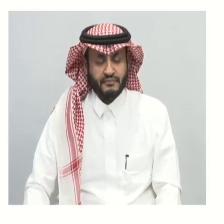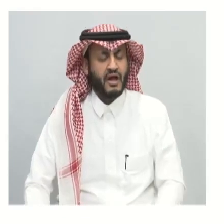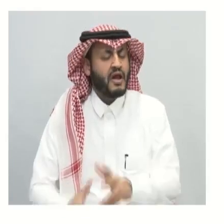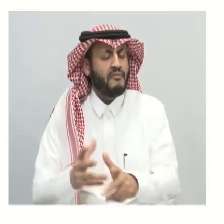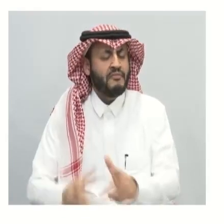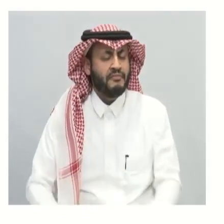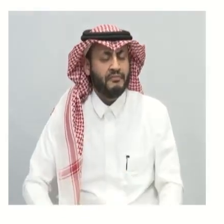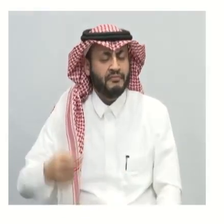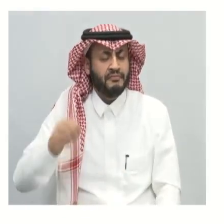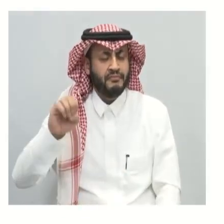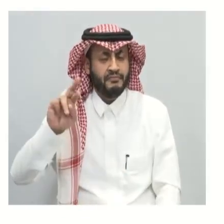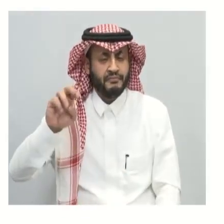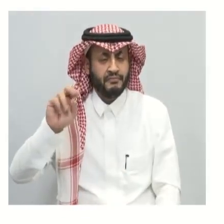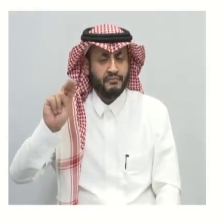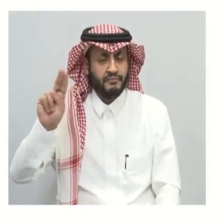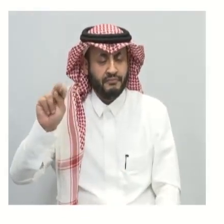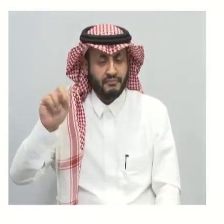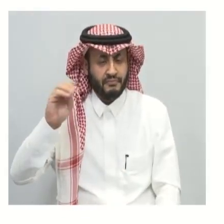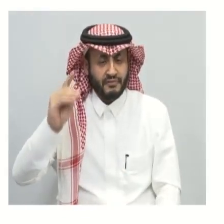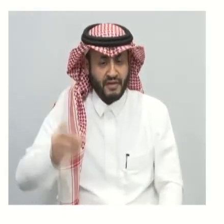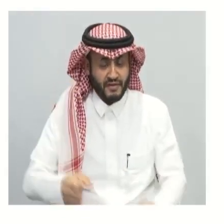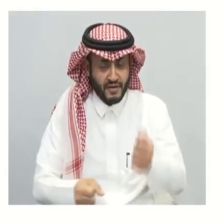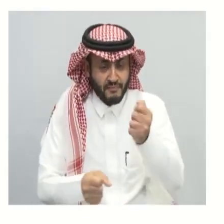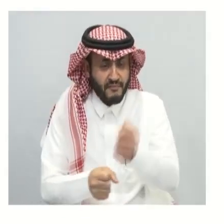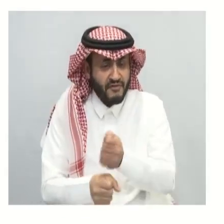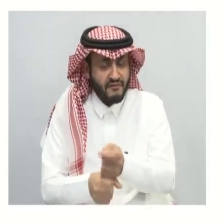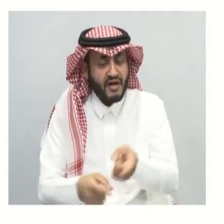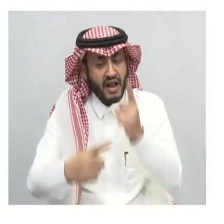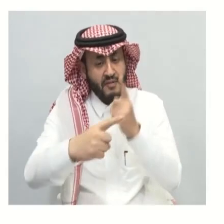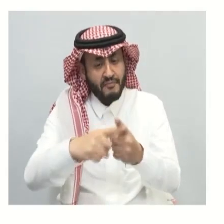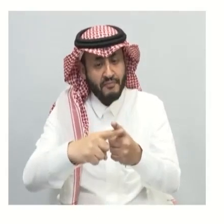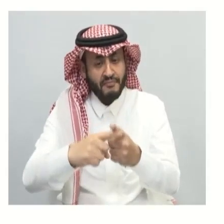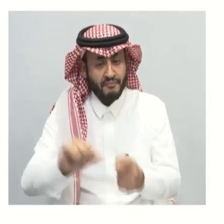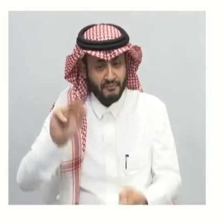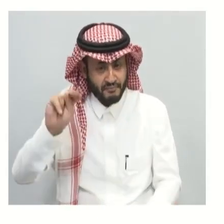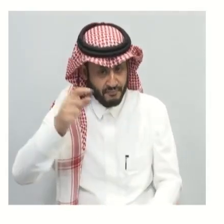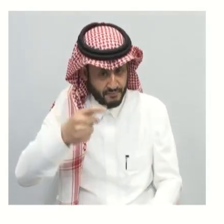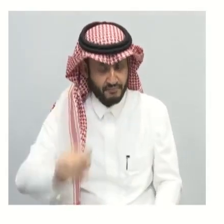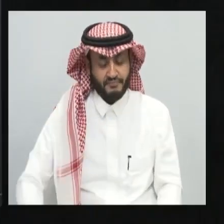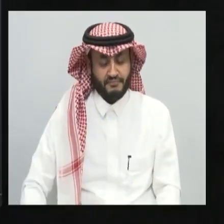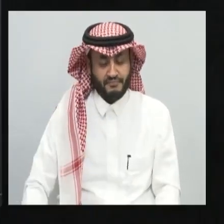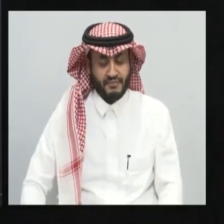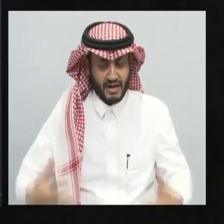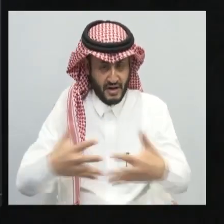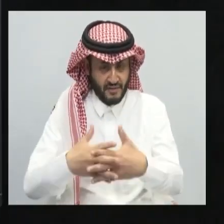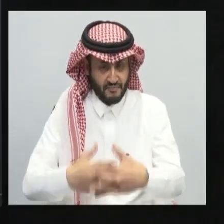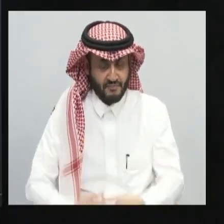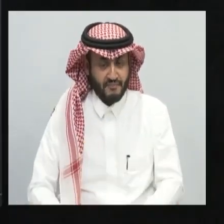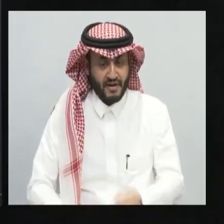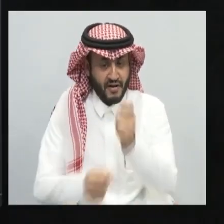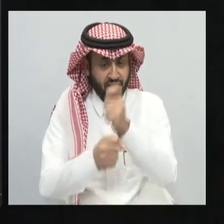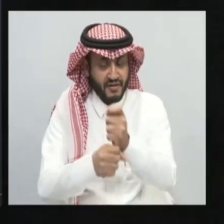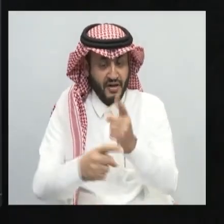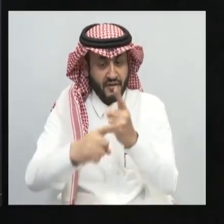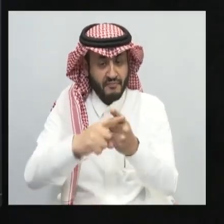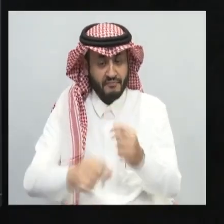say gerund? A gerund is a verb plus the ing, So it's the ing form of the verb,